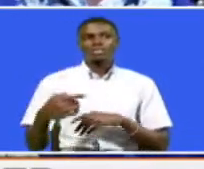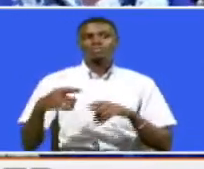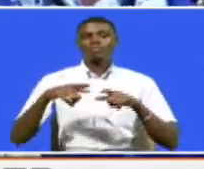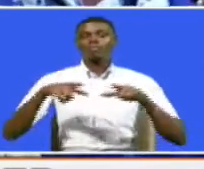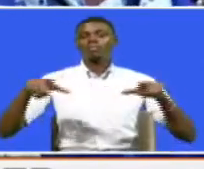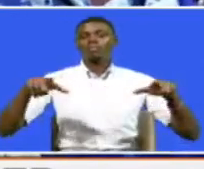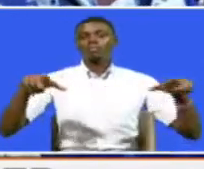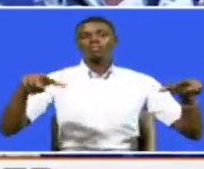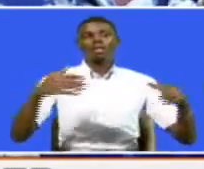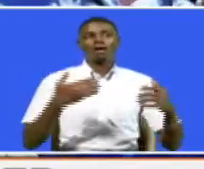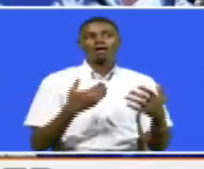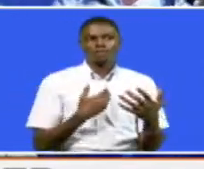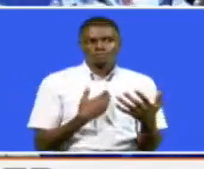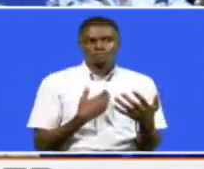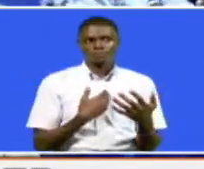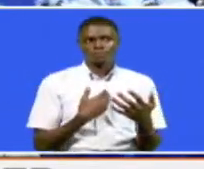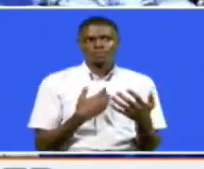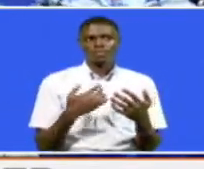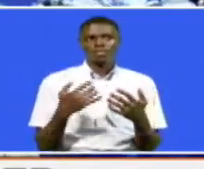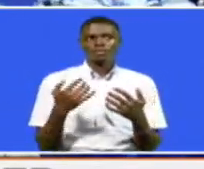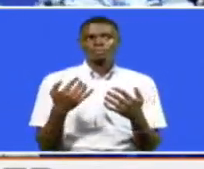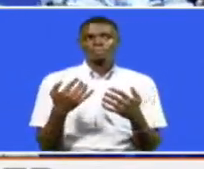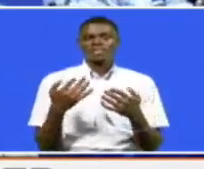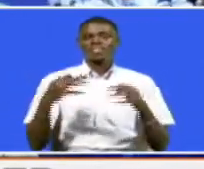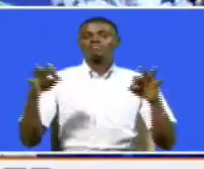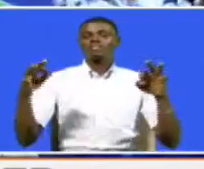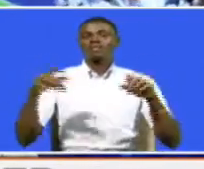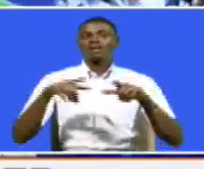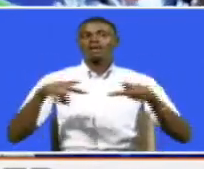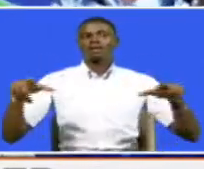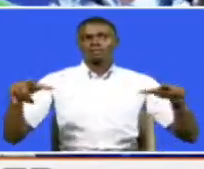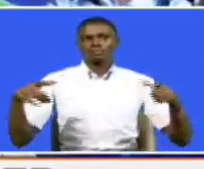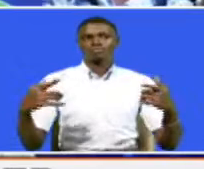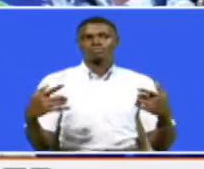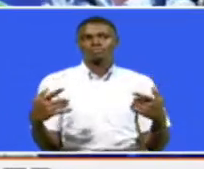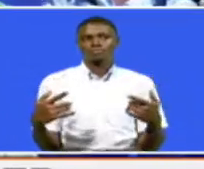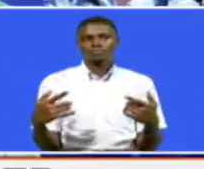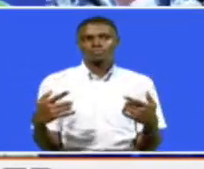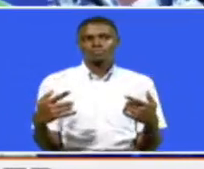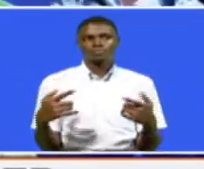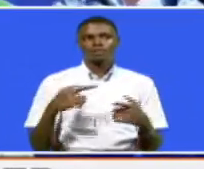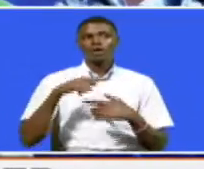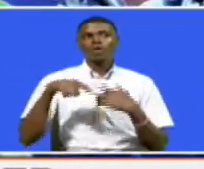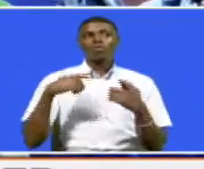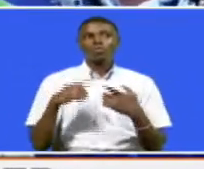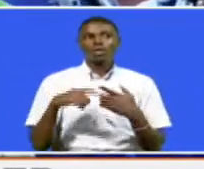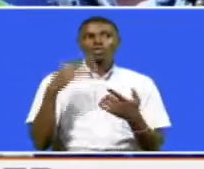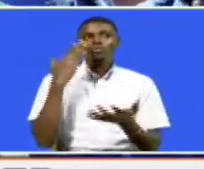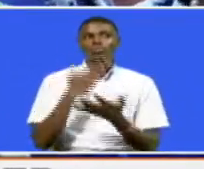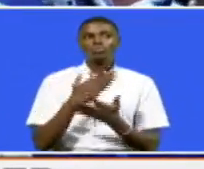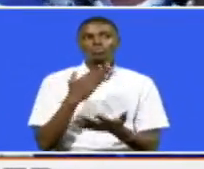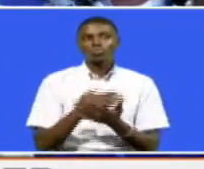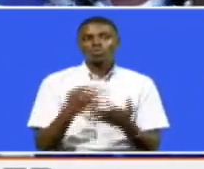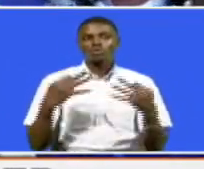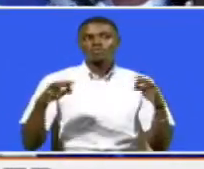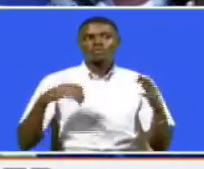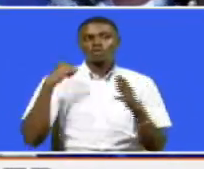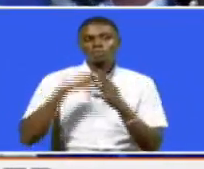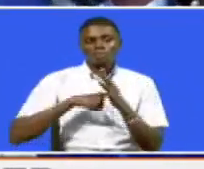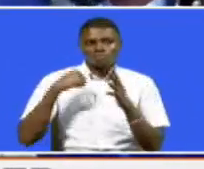hold, idle land, when the real freedom fighters who fought for the freedom